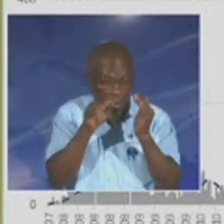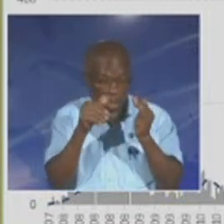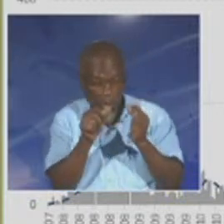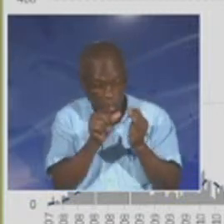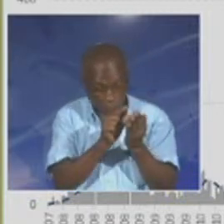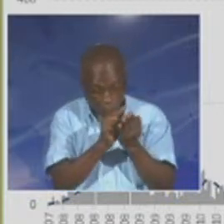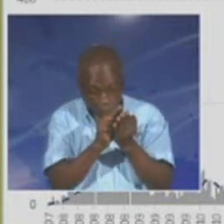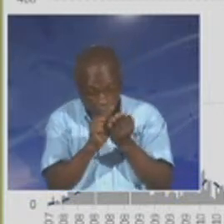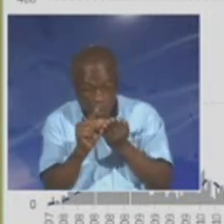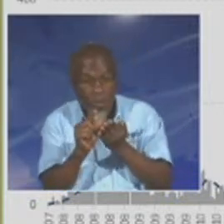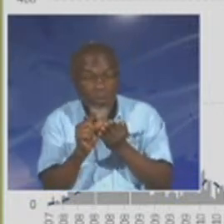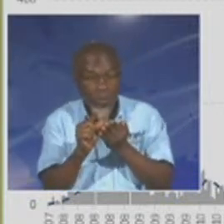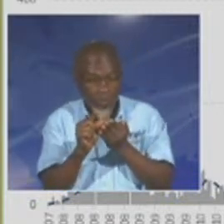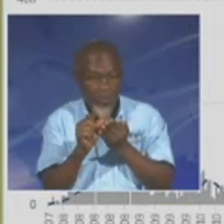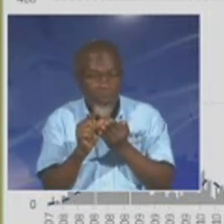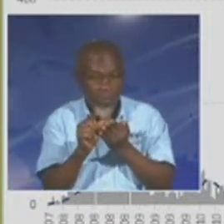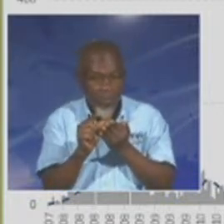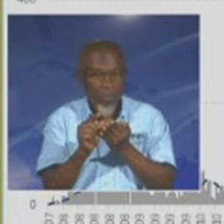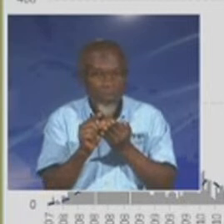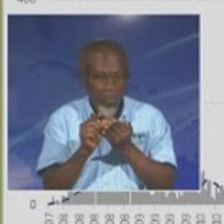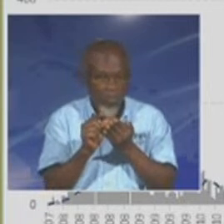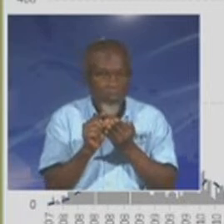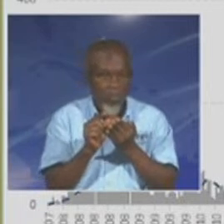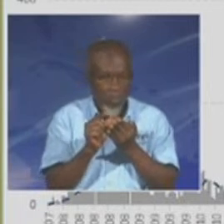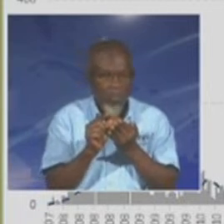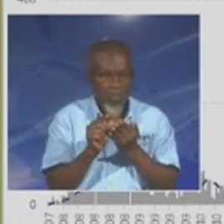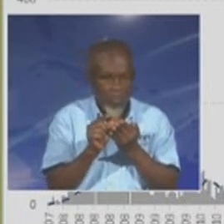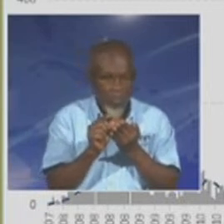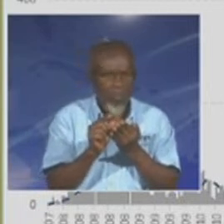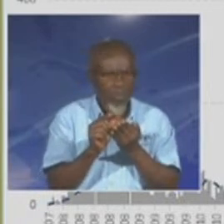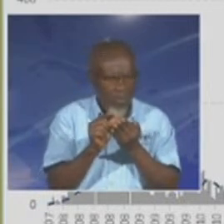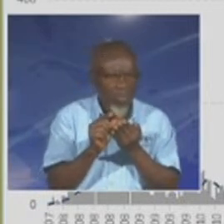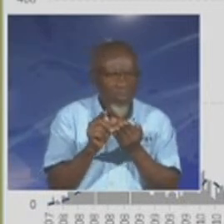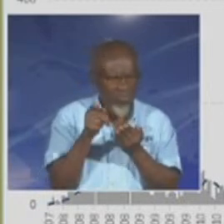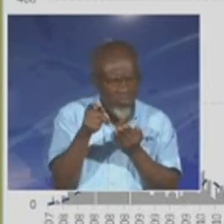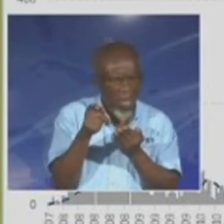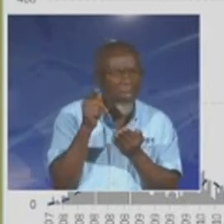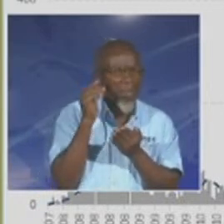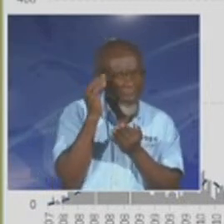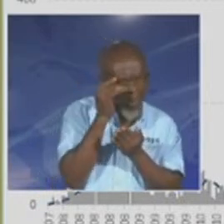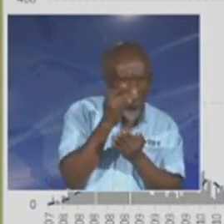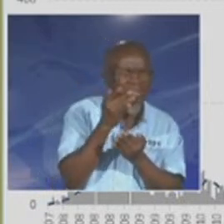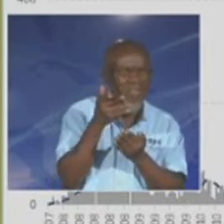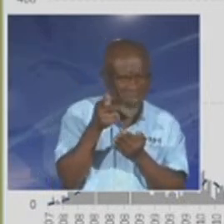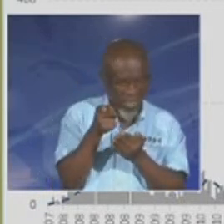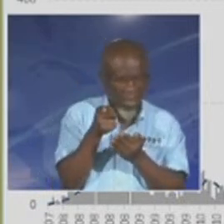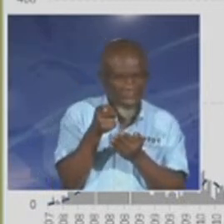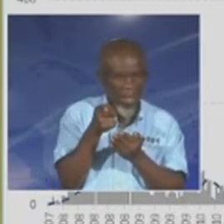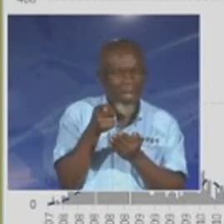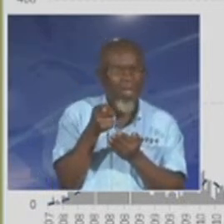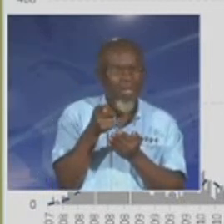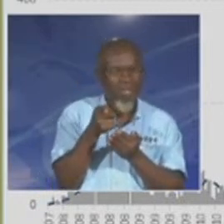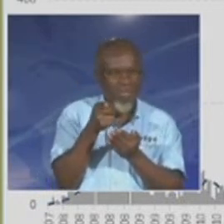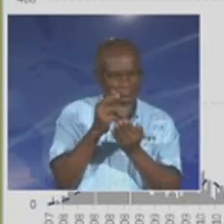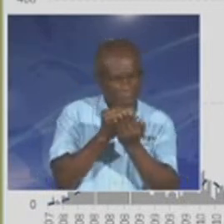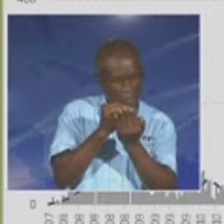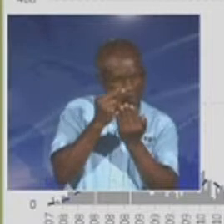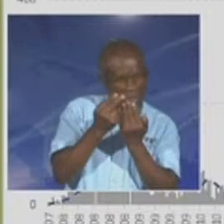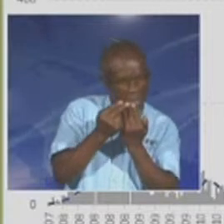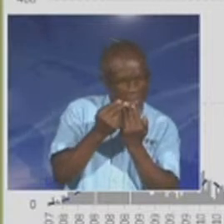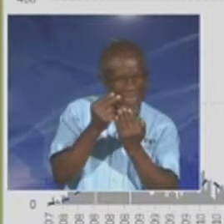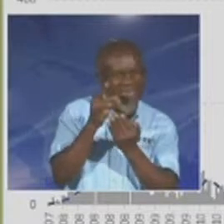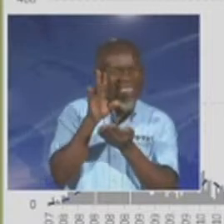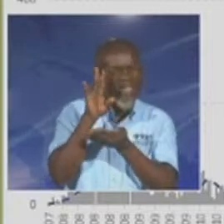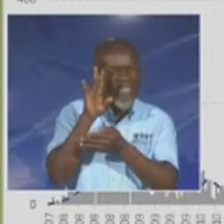week. And there was what we consider to be an unusual number of cases for one day. That was March 7th, which is about a week